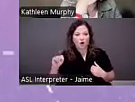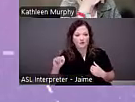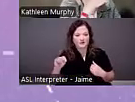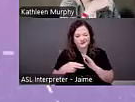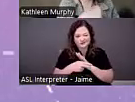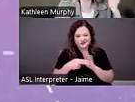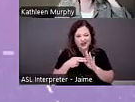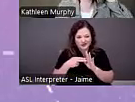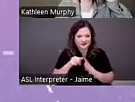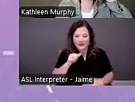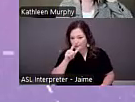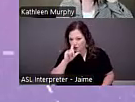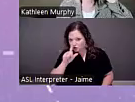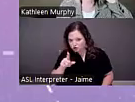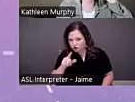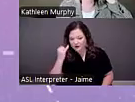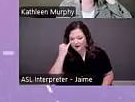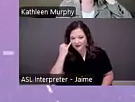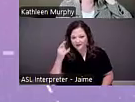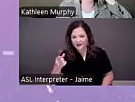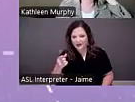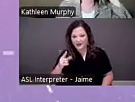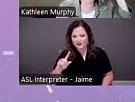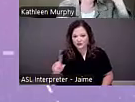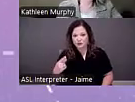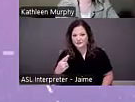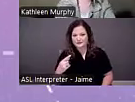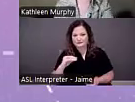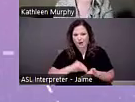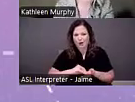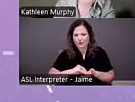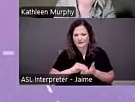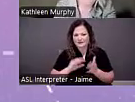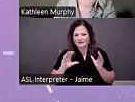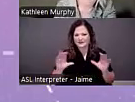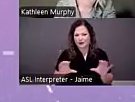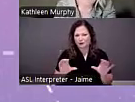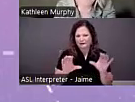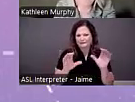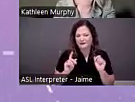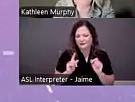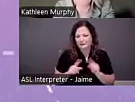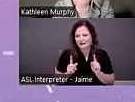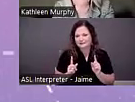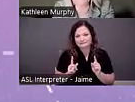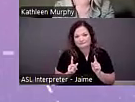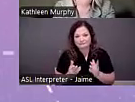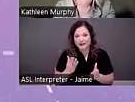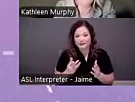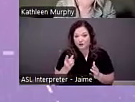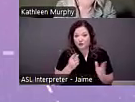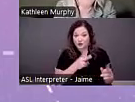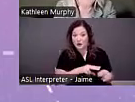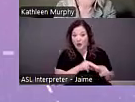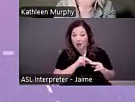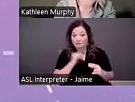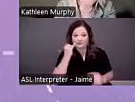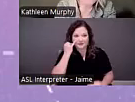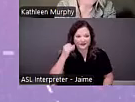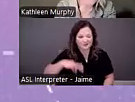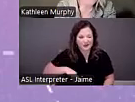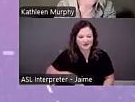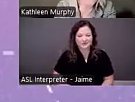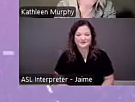they would have just marked it decorative. I didn't look at all the alt tags, but you may be able to lift that in case it's useful.